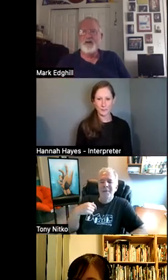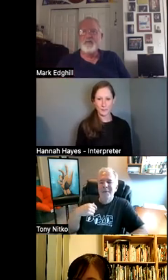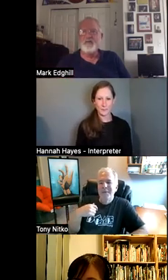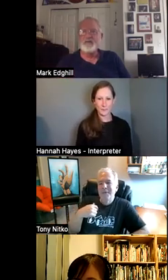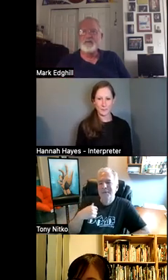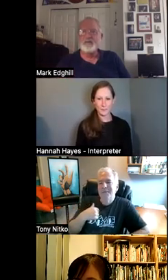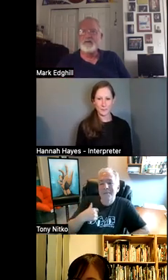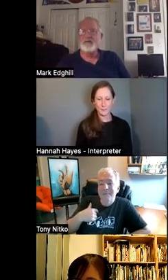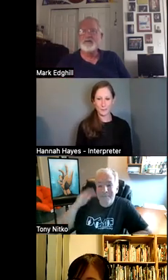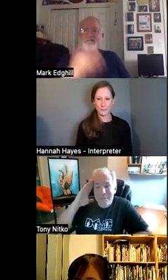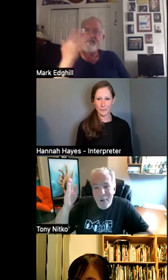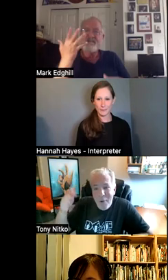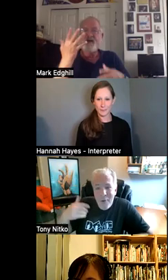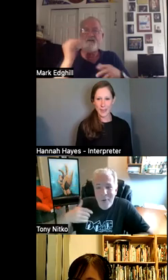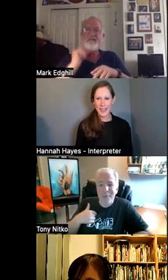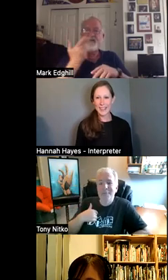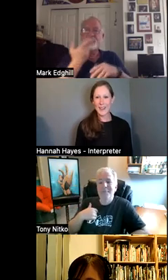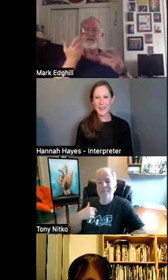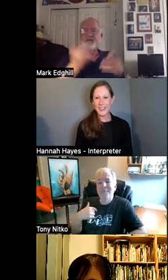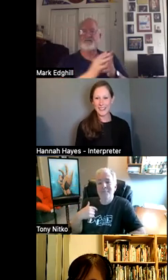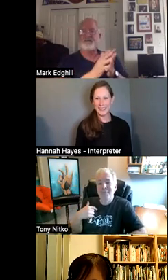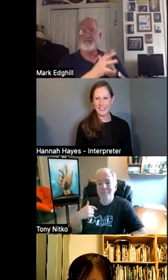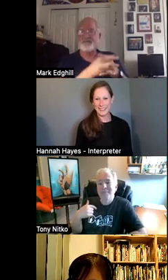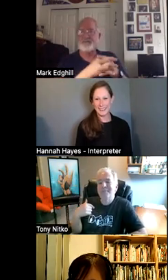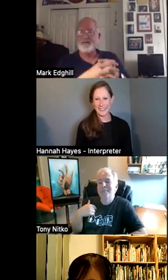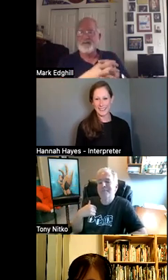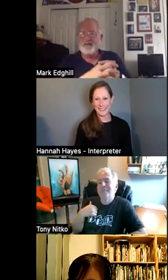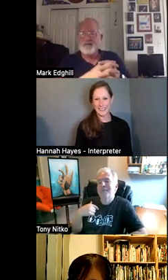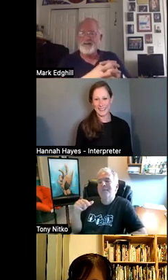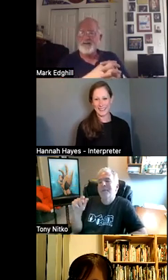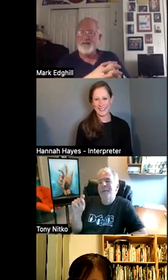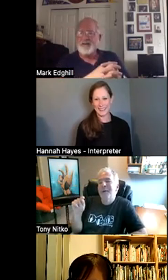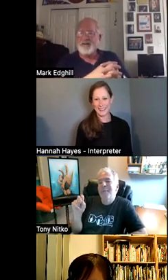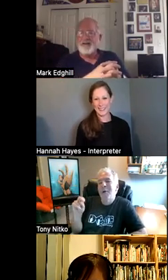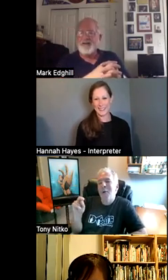There's 5 of us. Hello.